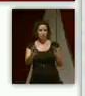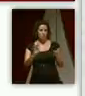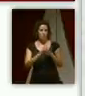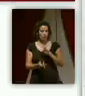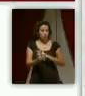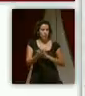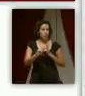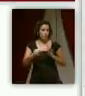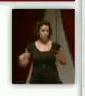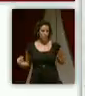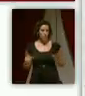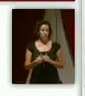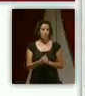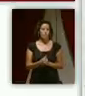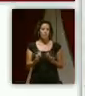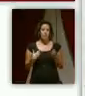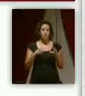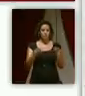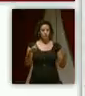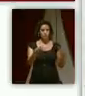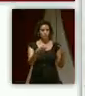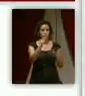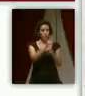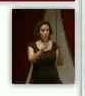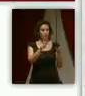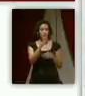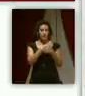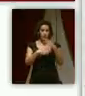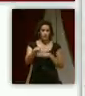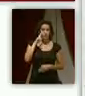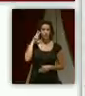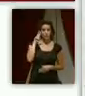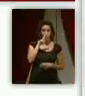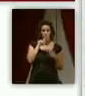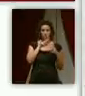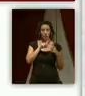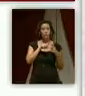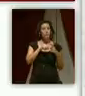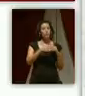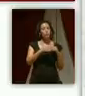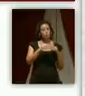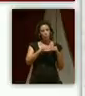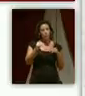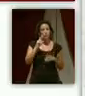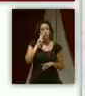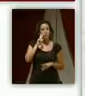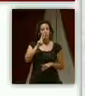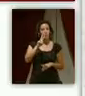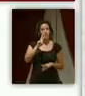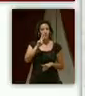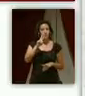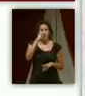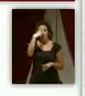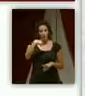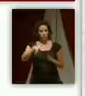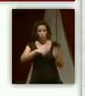feedback of those with impairments. In terms of visual impairment, so